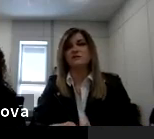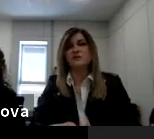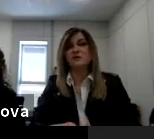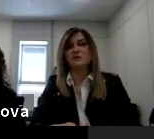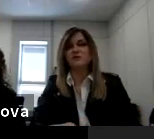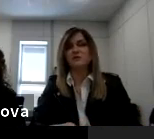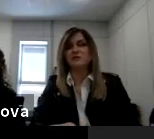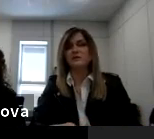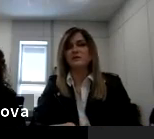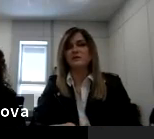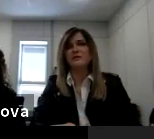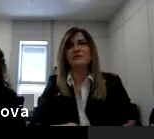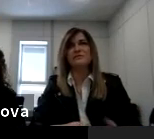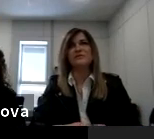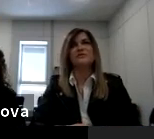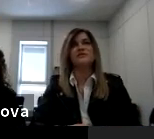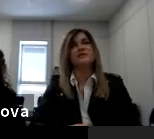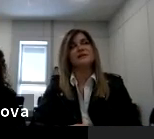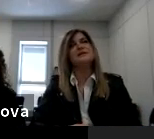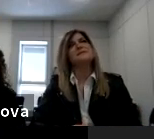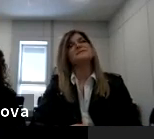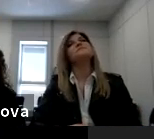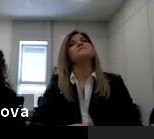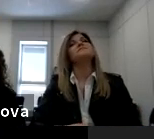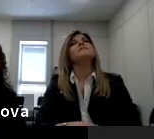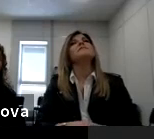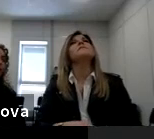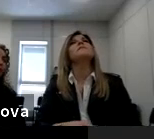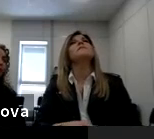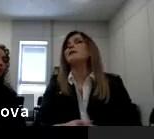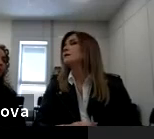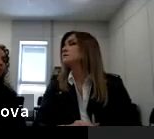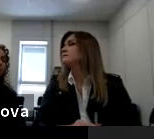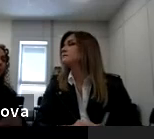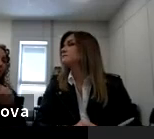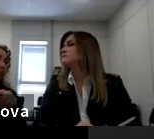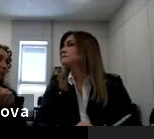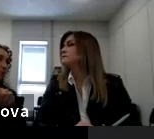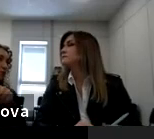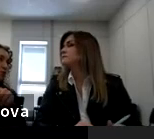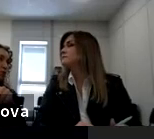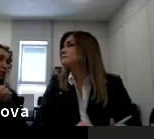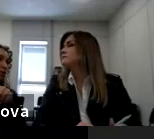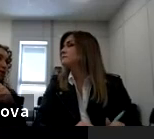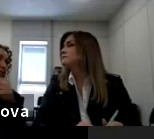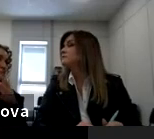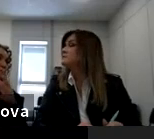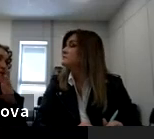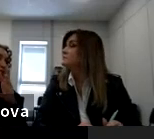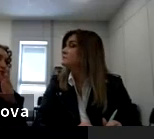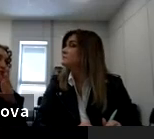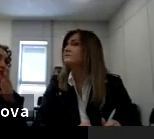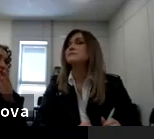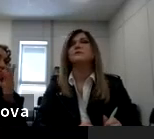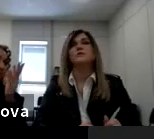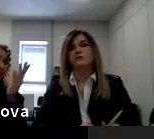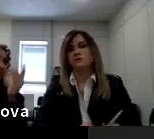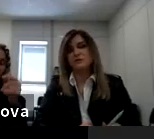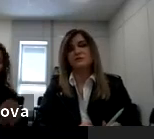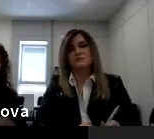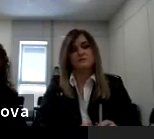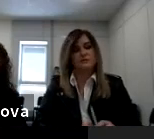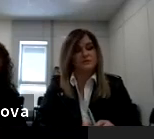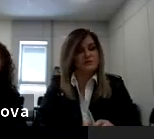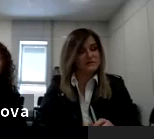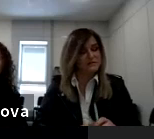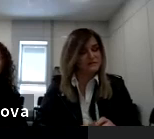decided to use our products in this project. And it also allows them to save the energy. Of course.